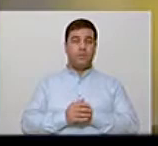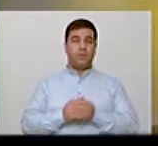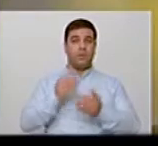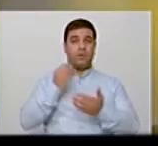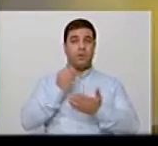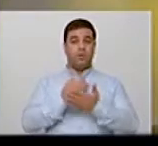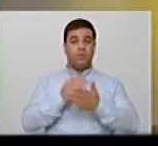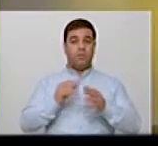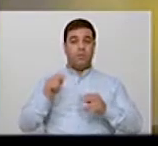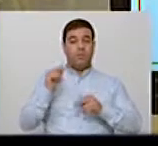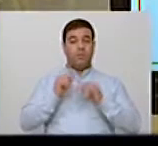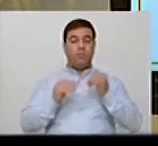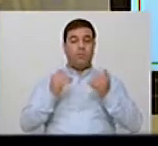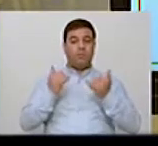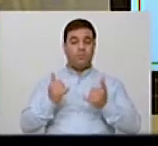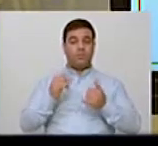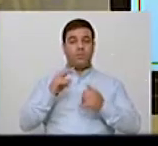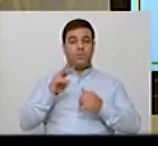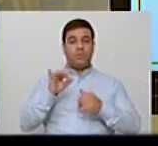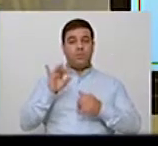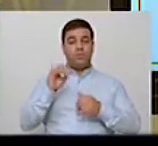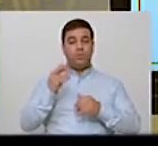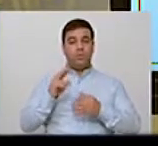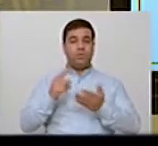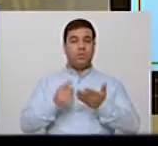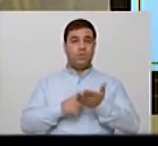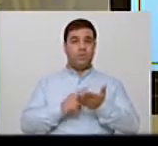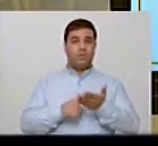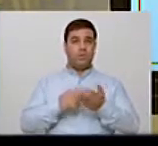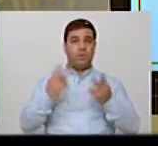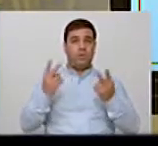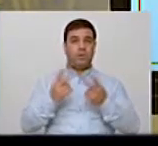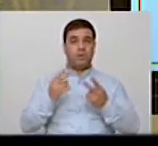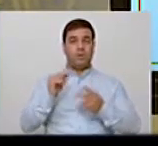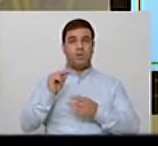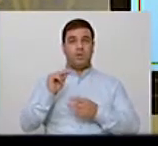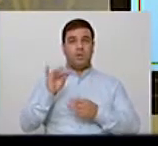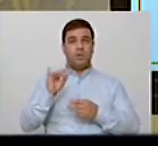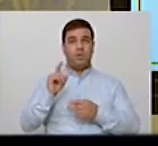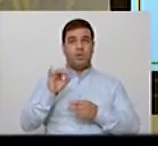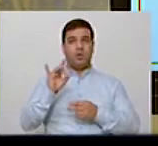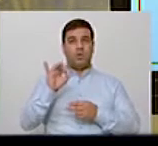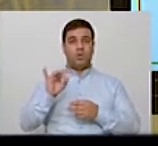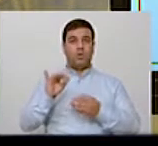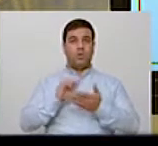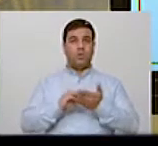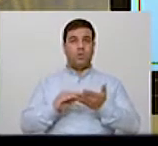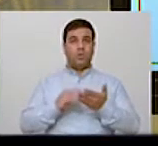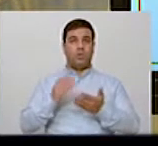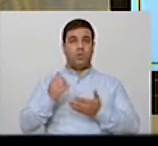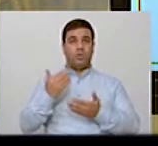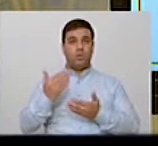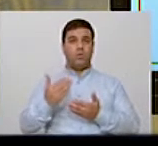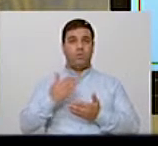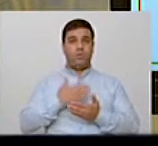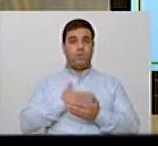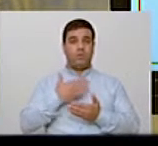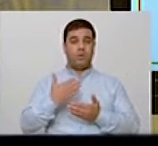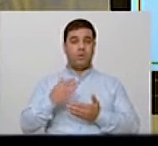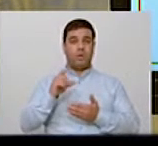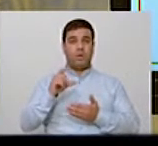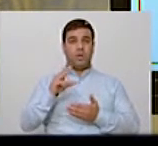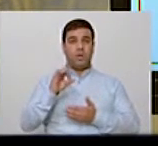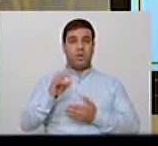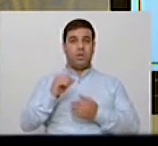Aziz o'quvchilar, endi laboratoriya daftaringizga kerakli jihozlarni yozib oling. Bizga